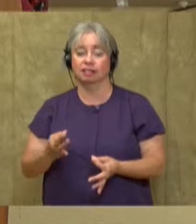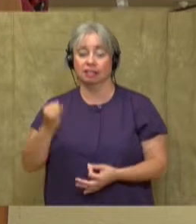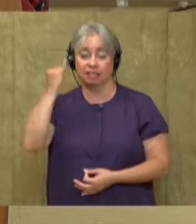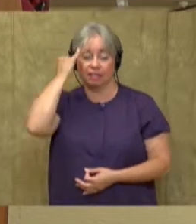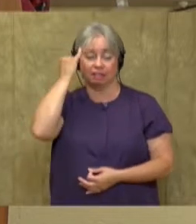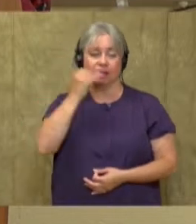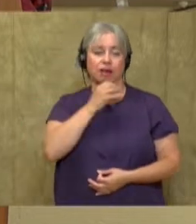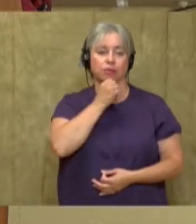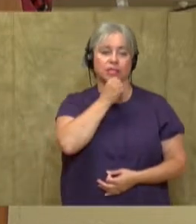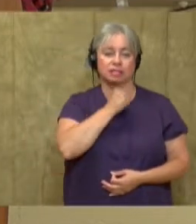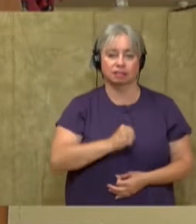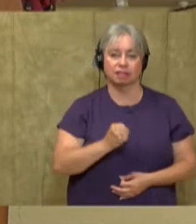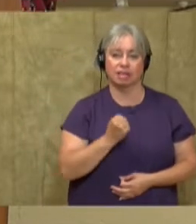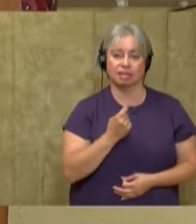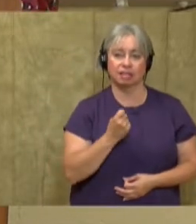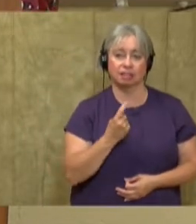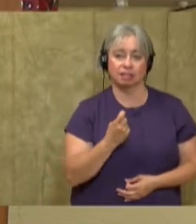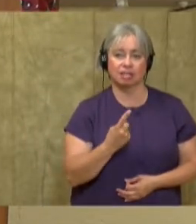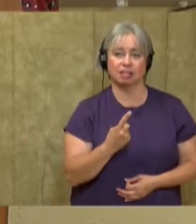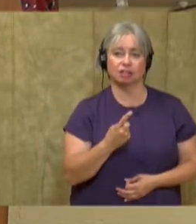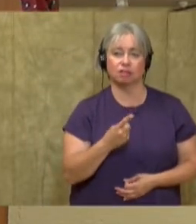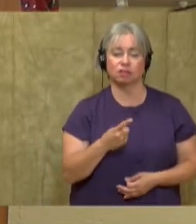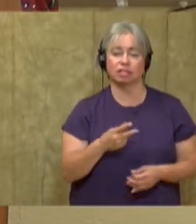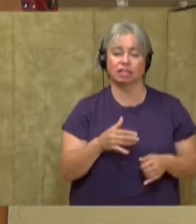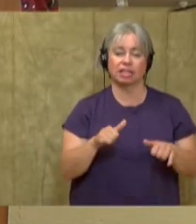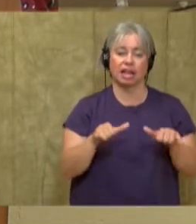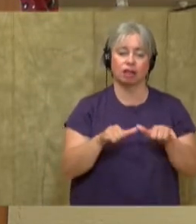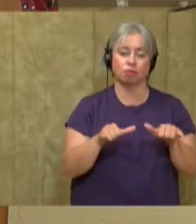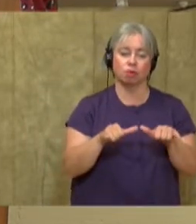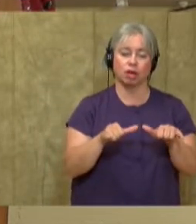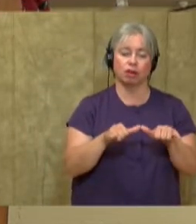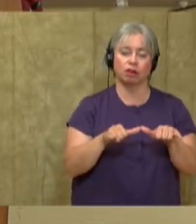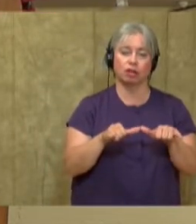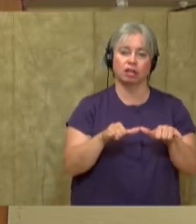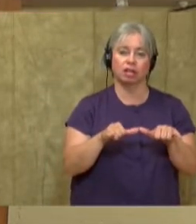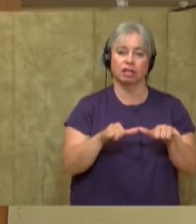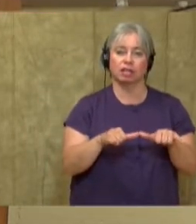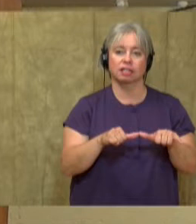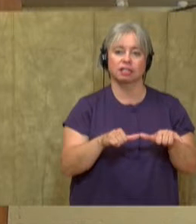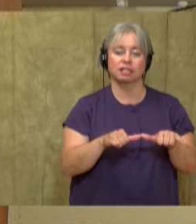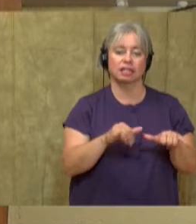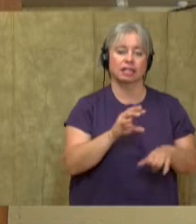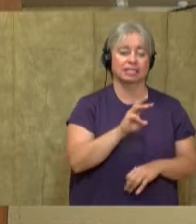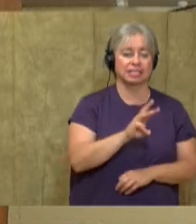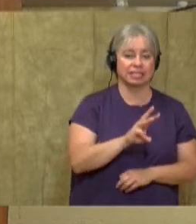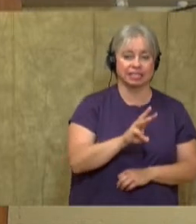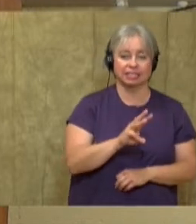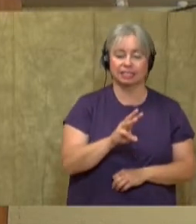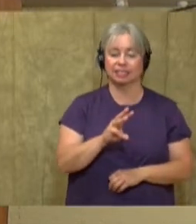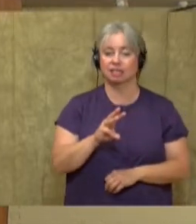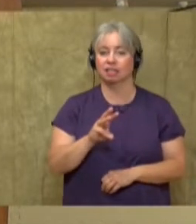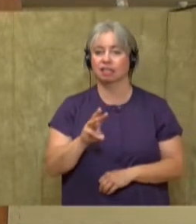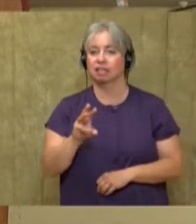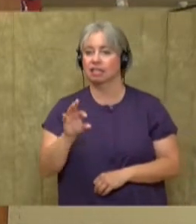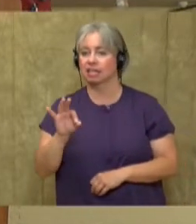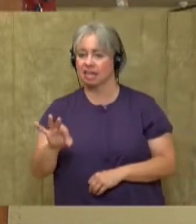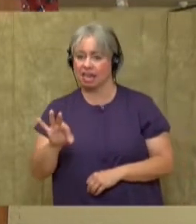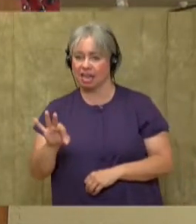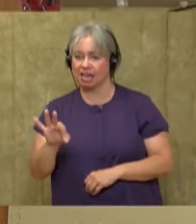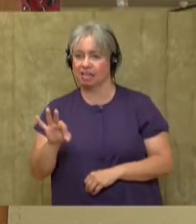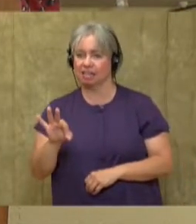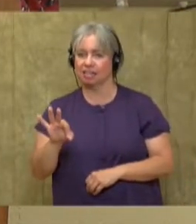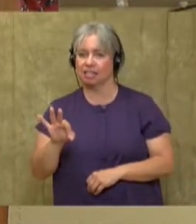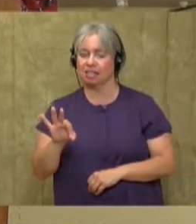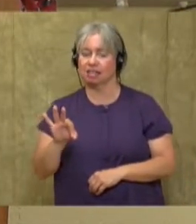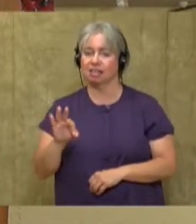11 years old, could I wear a size 6? Could I wear a size 9? Could I wear a